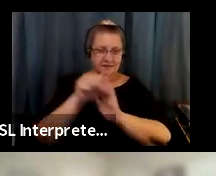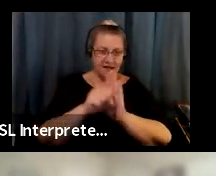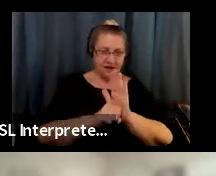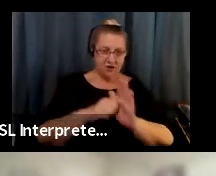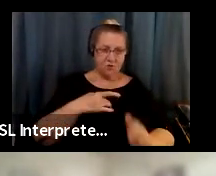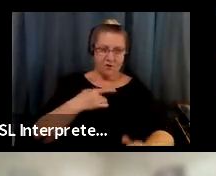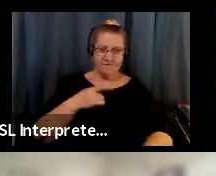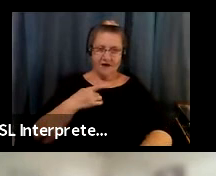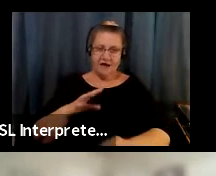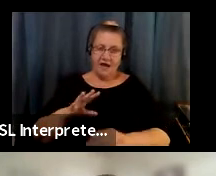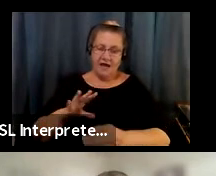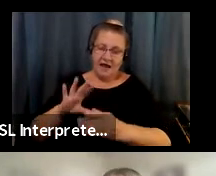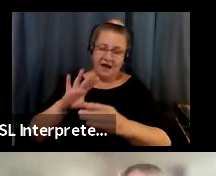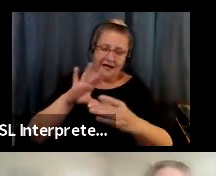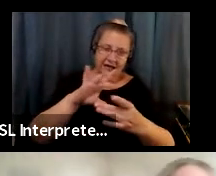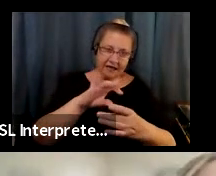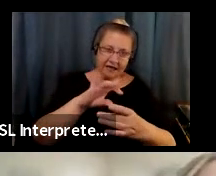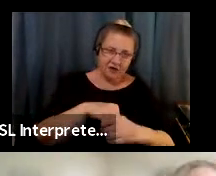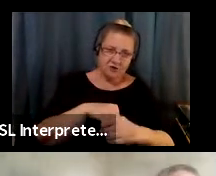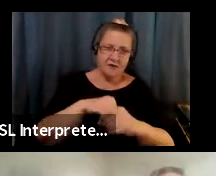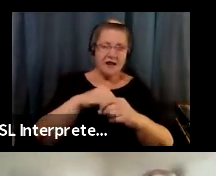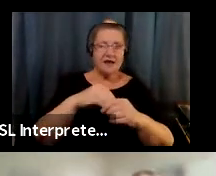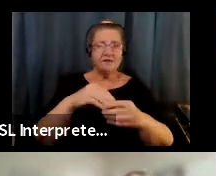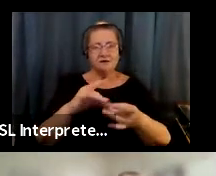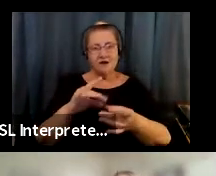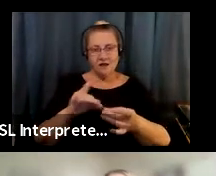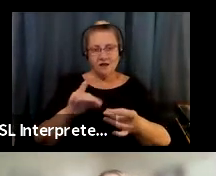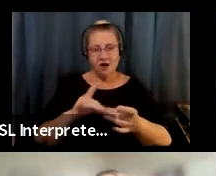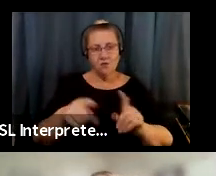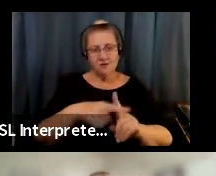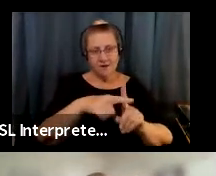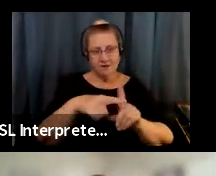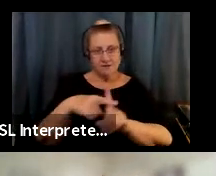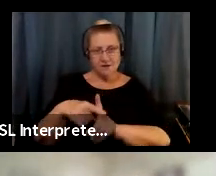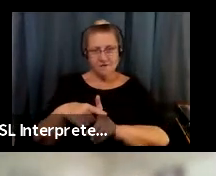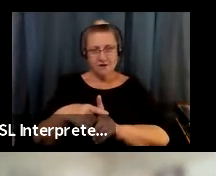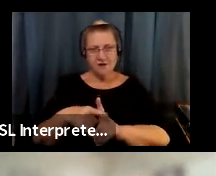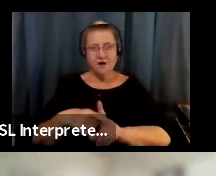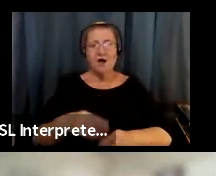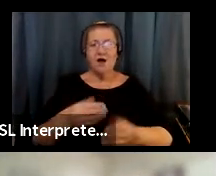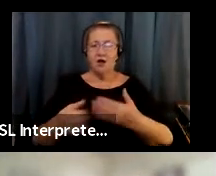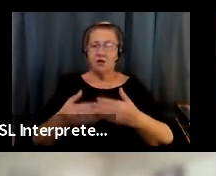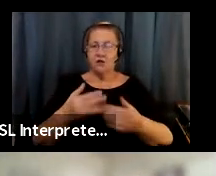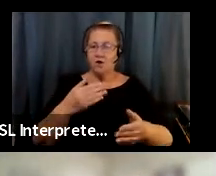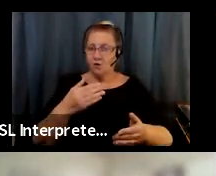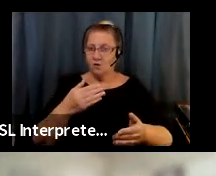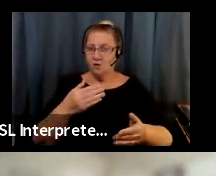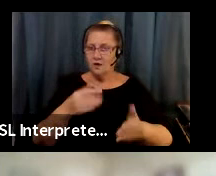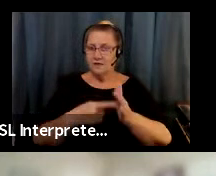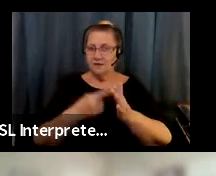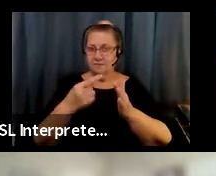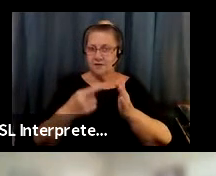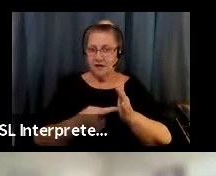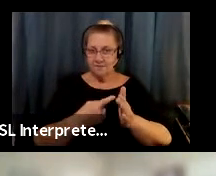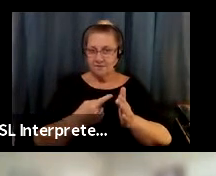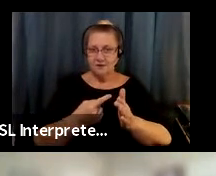the engagement and the dialogue was positive, although, and people have said this before, sometimes the